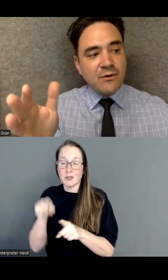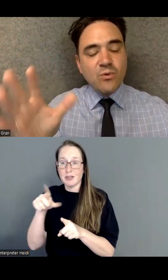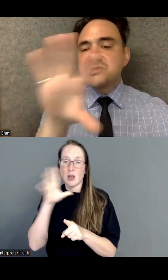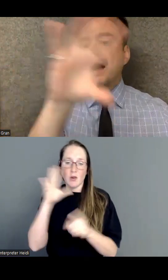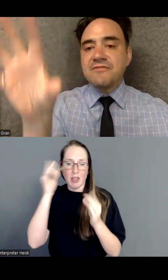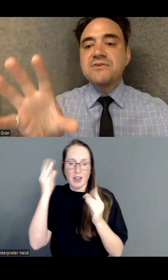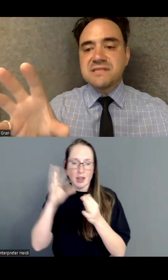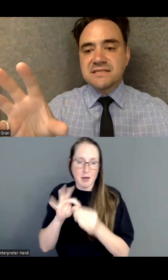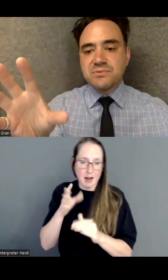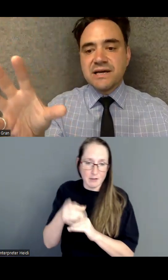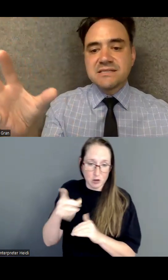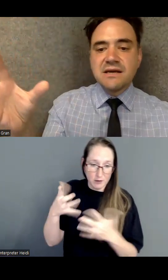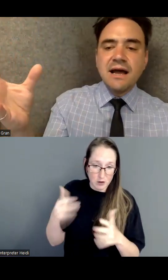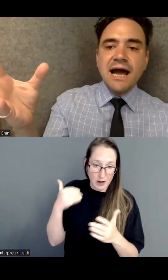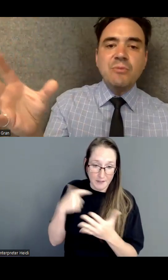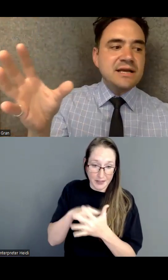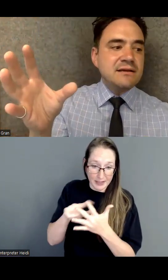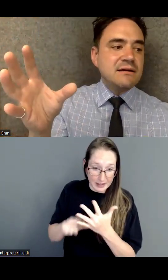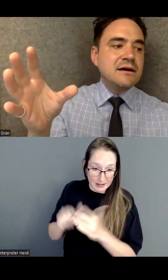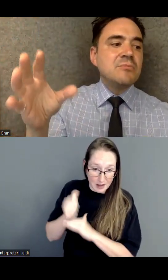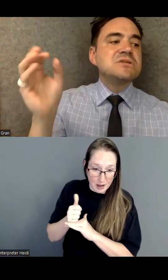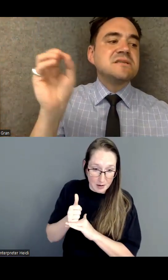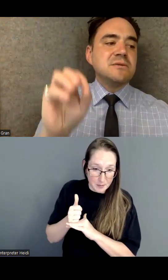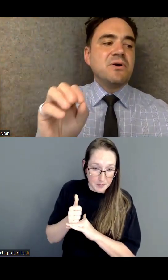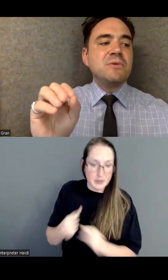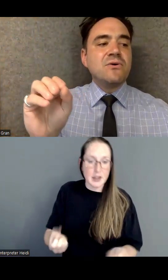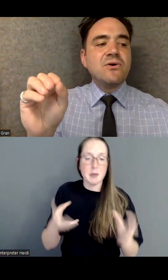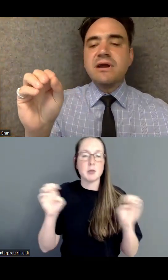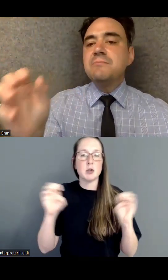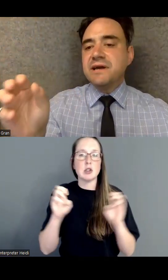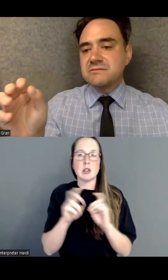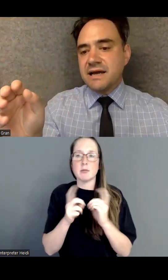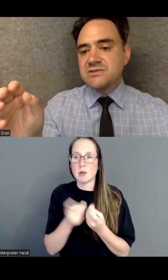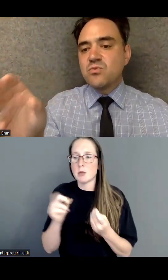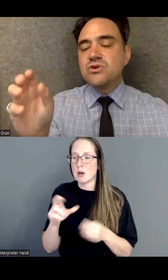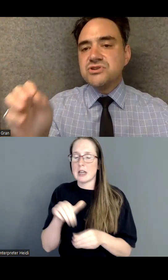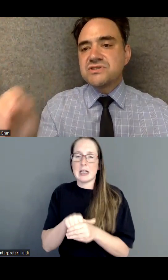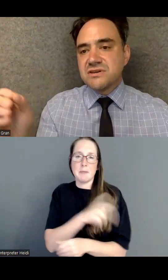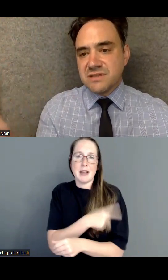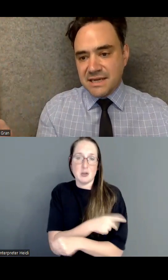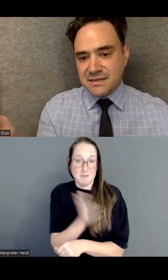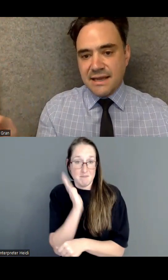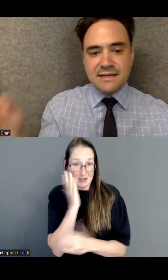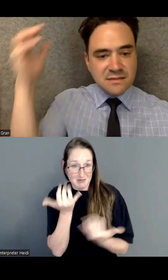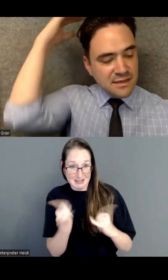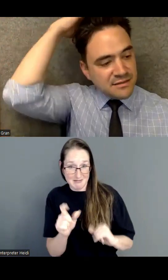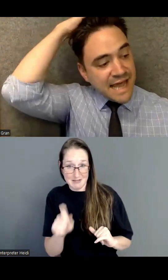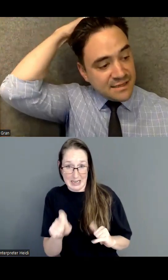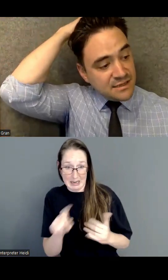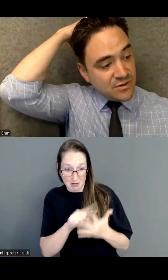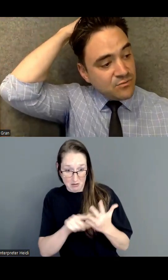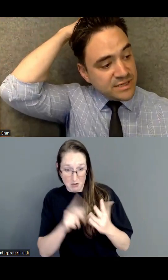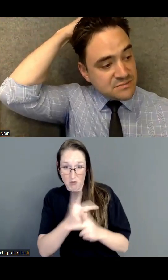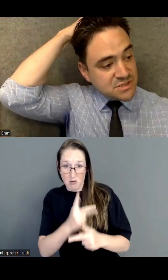think about, once you have those things in place, how many emergency department or inpatient beds would you still need? And